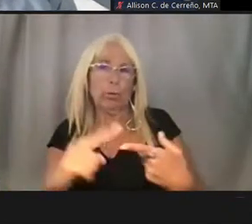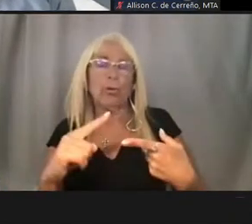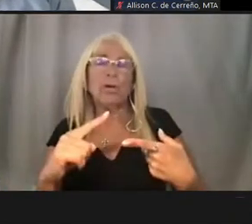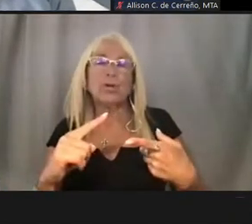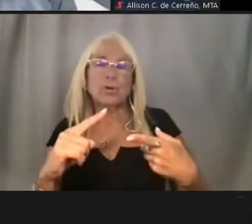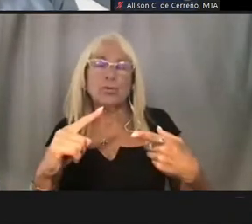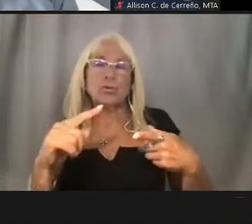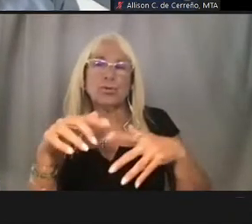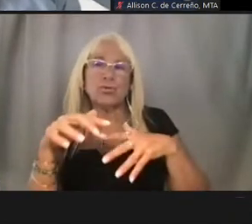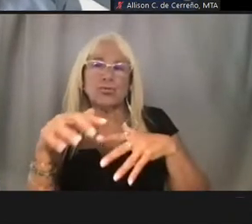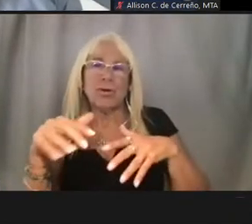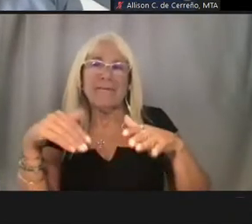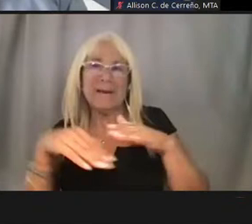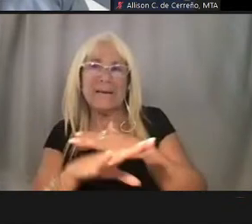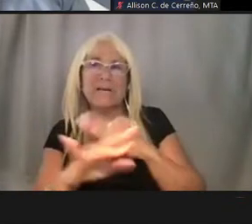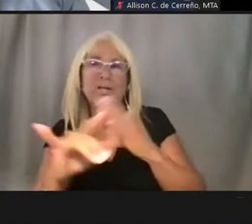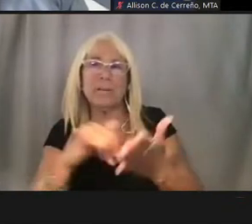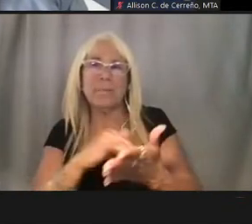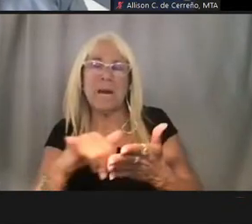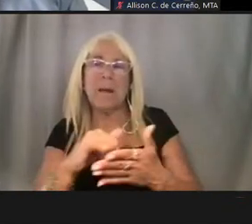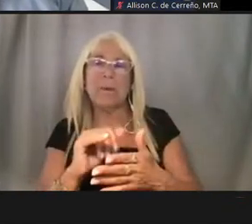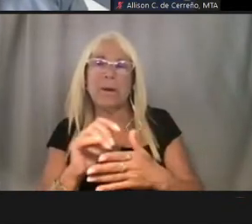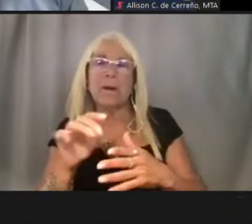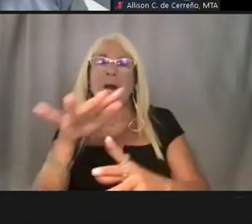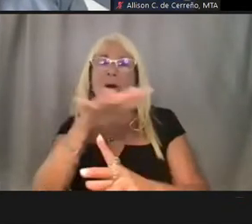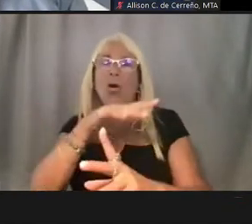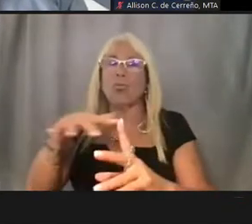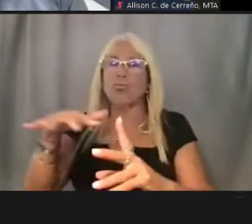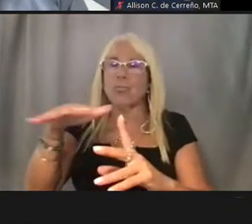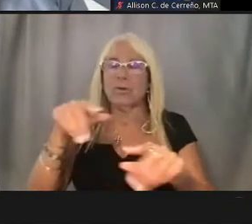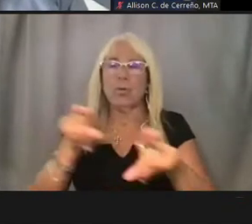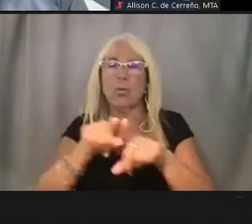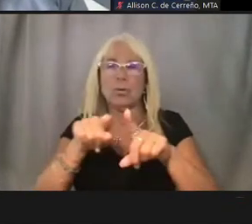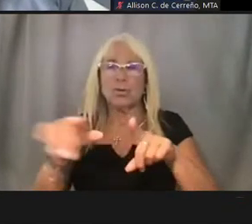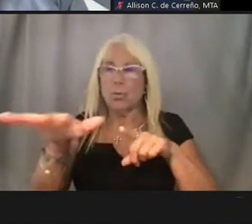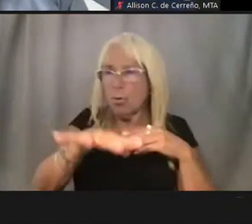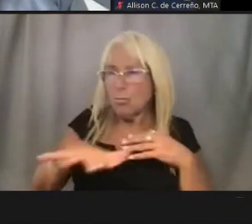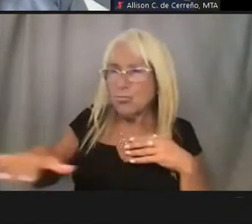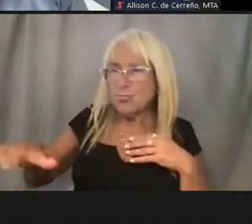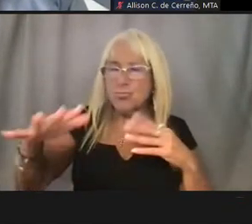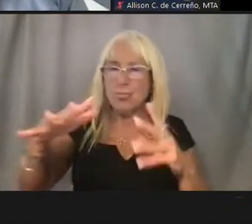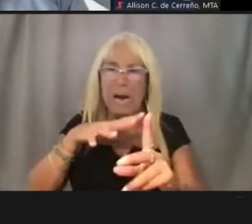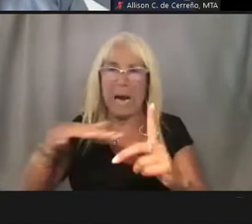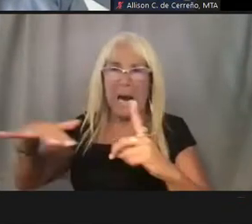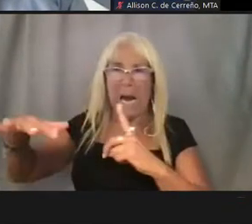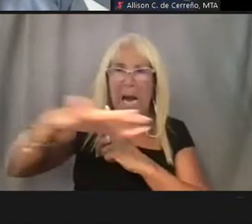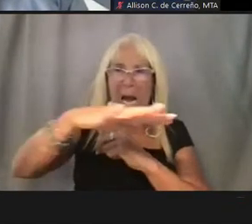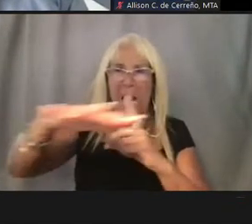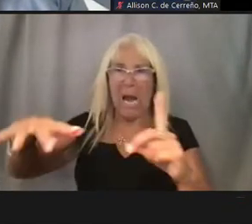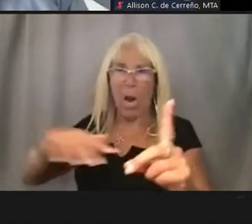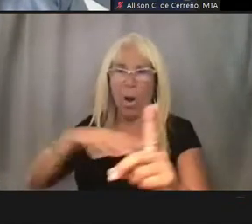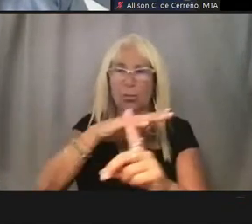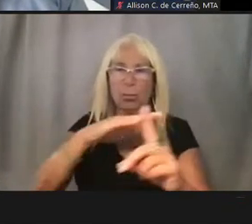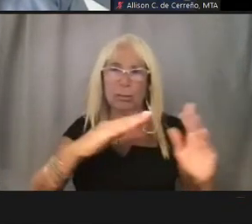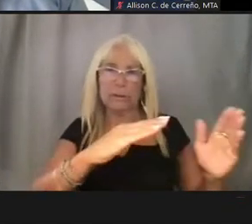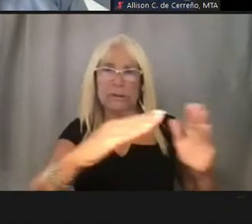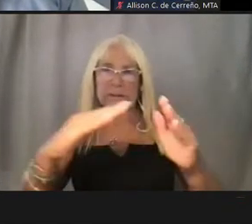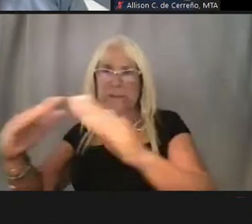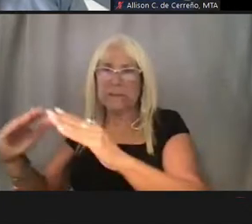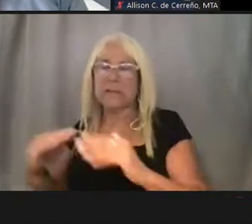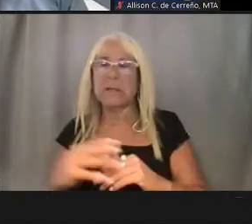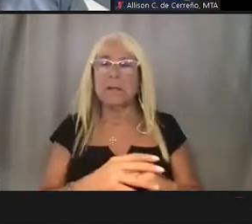Manhattan and hopefully reduce traffic flow around the city and we need to do more to reduce attack and flow outside of the